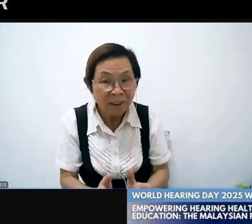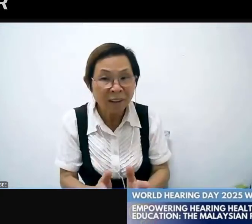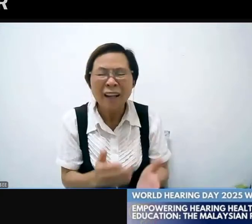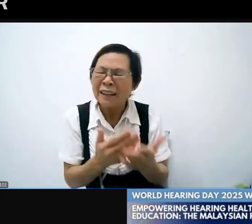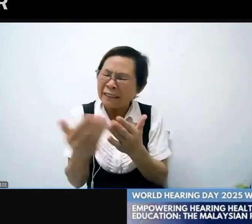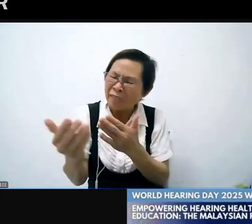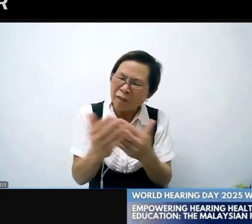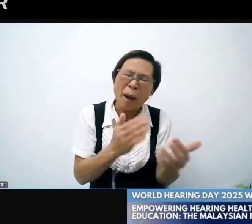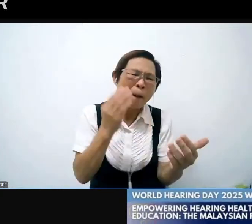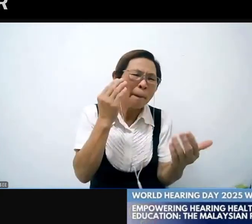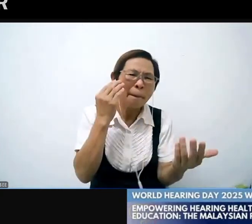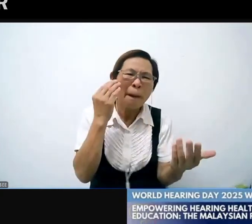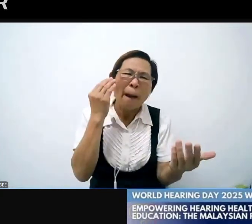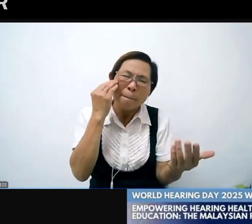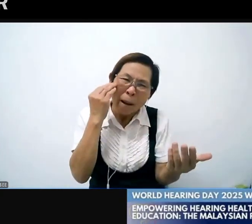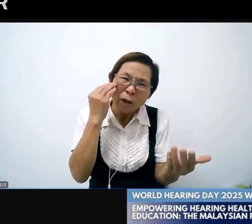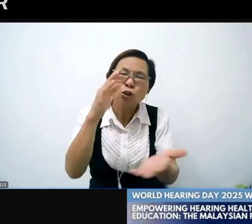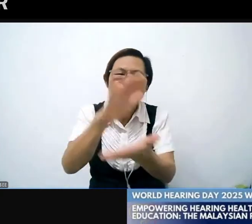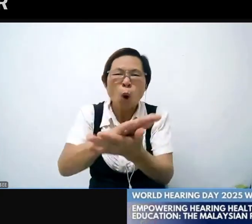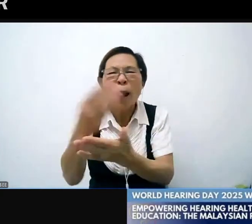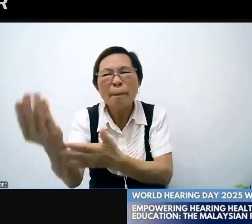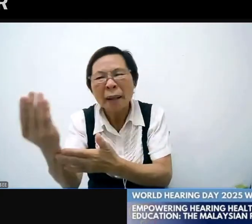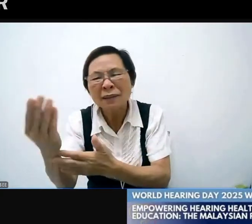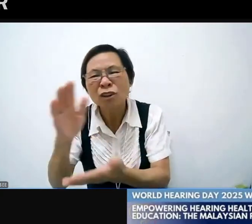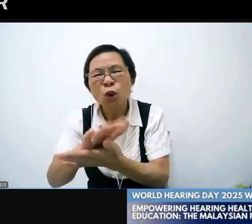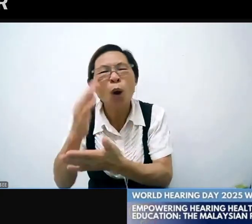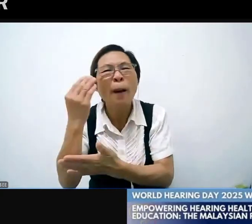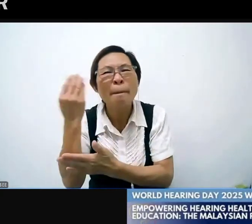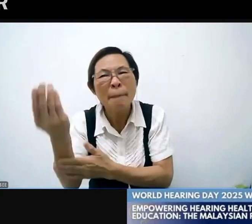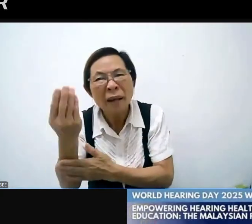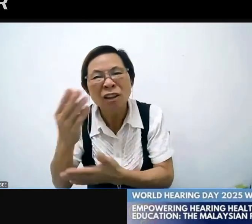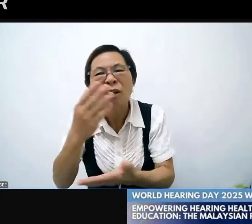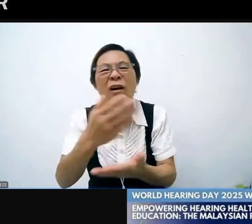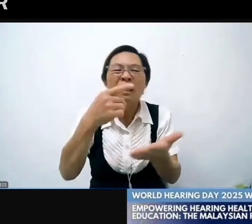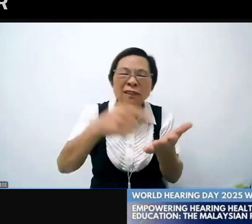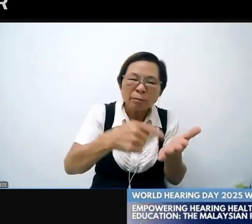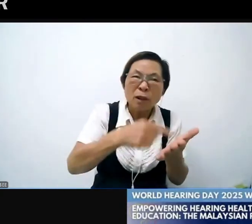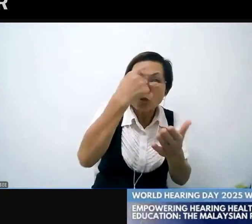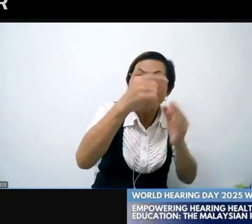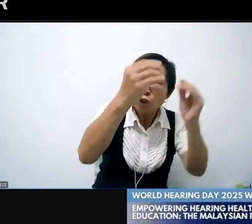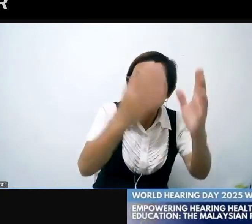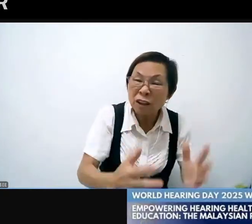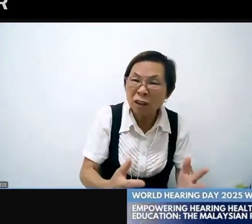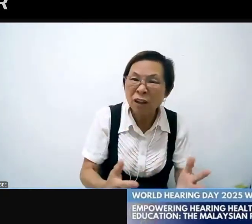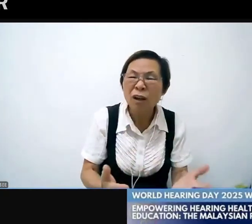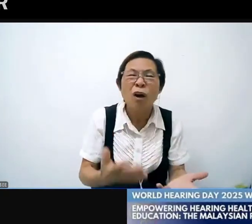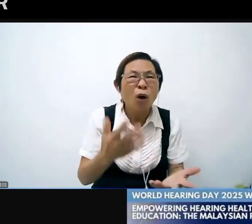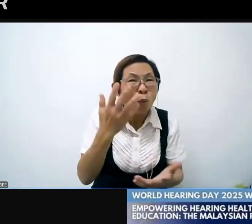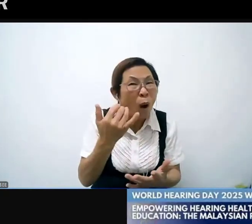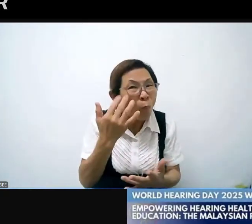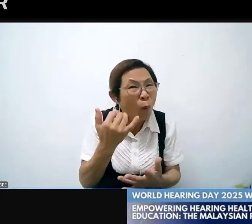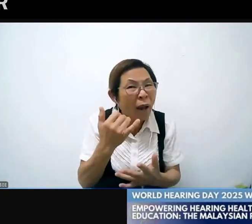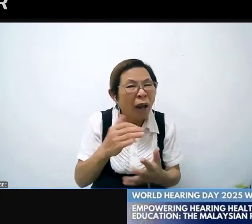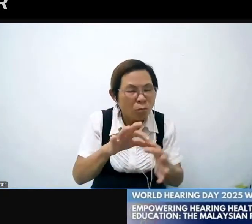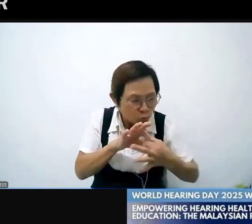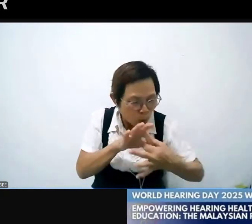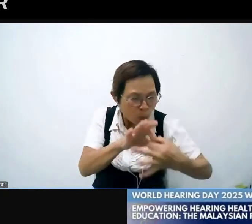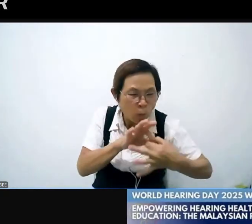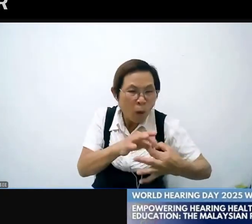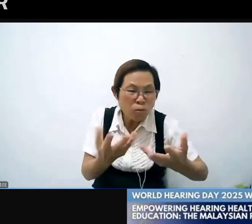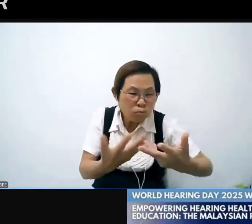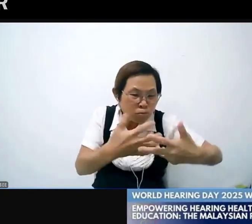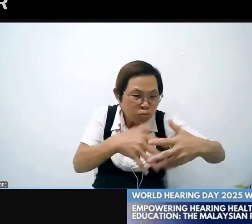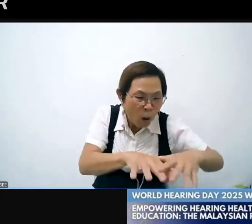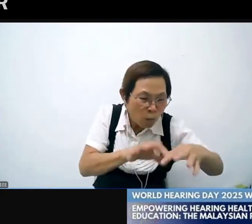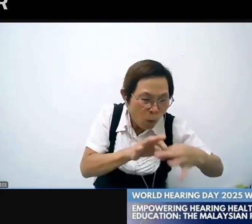It's maybe a mainstream school or sometimes it's for the teachers also. Why do you think the collaboration that needed